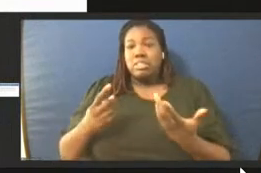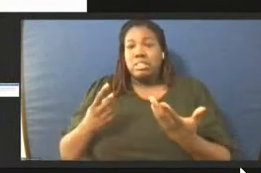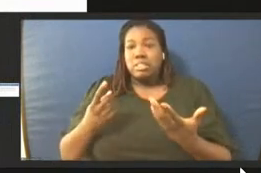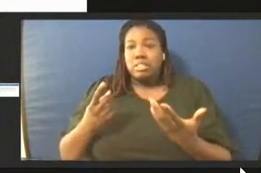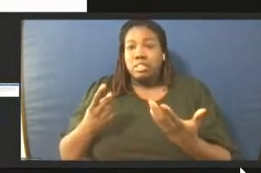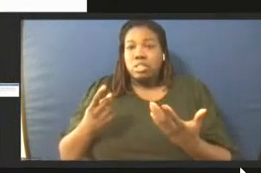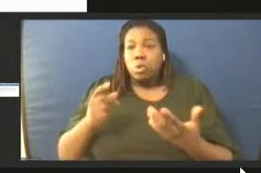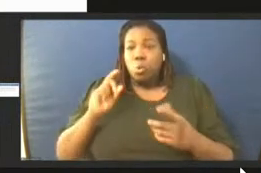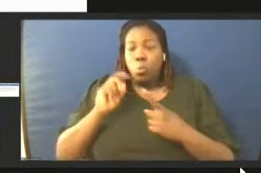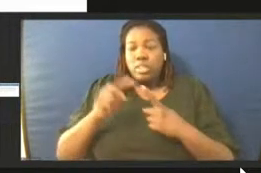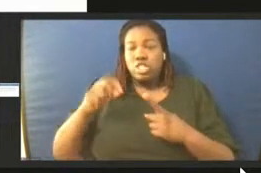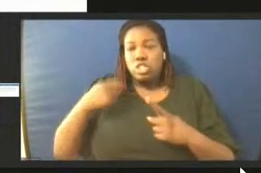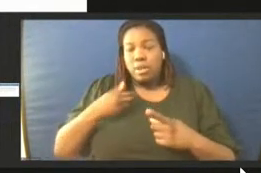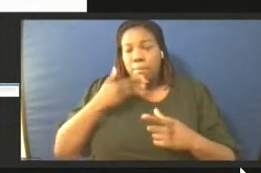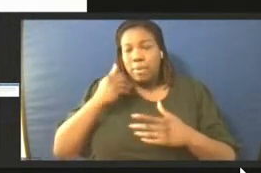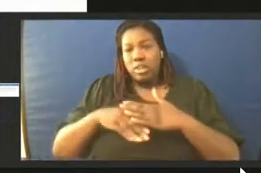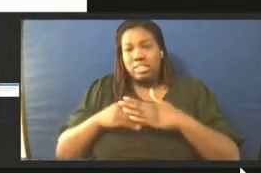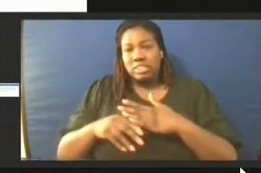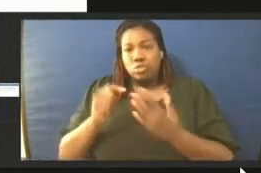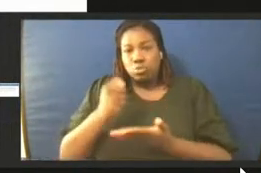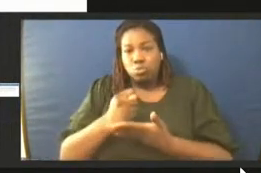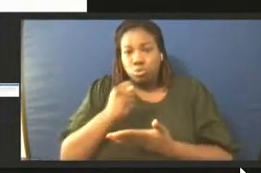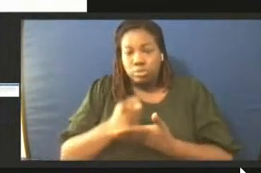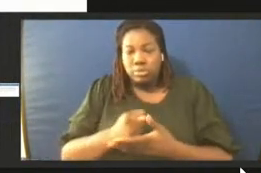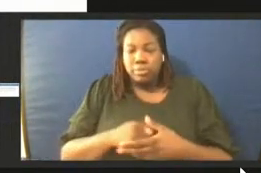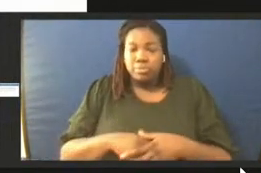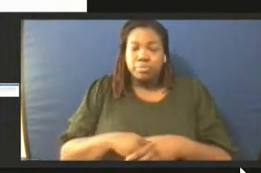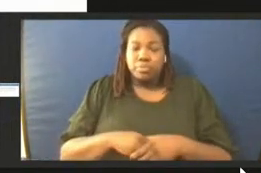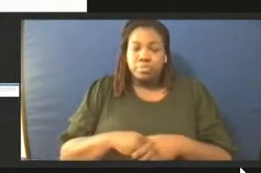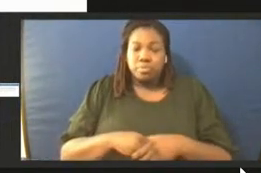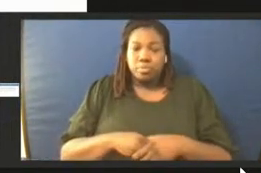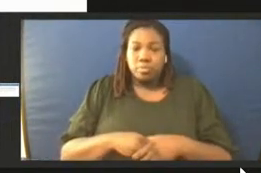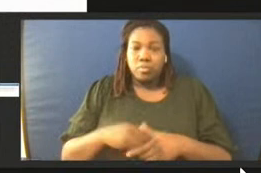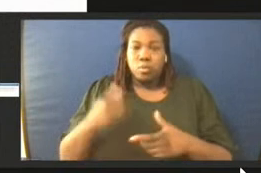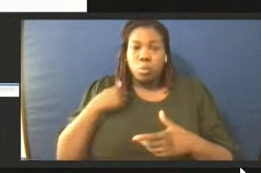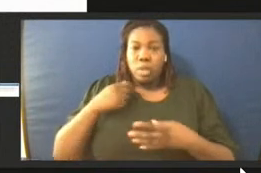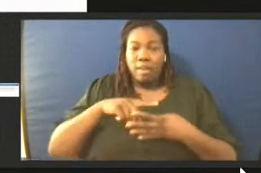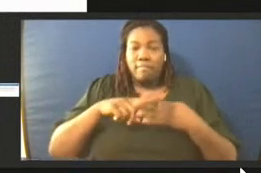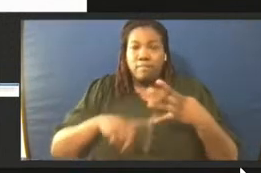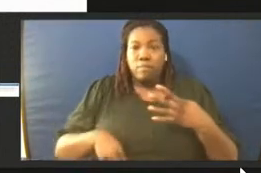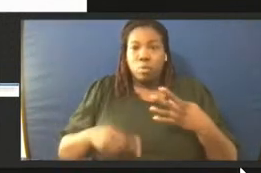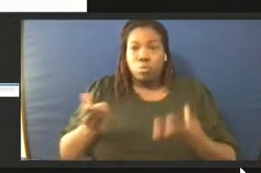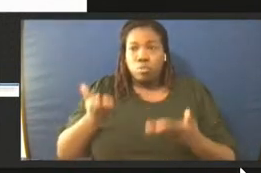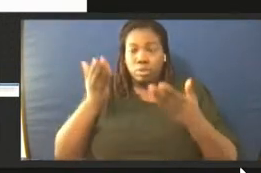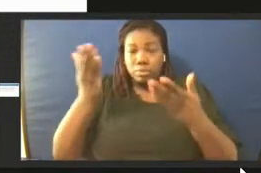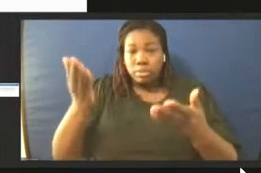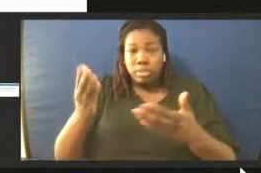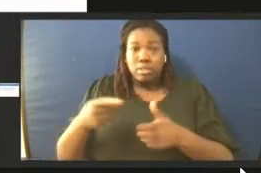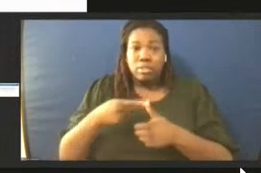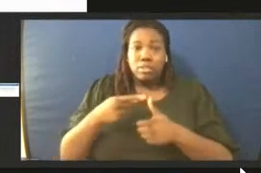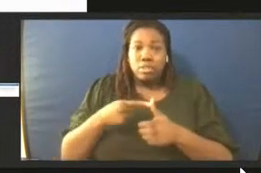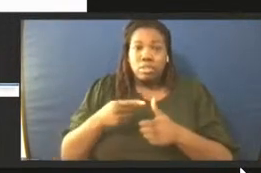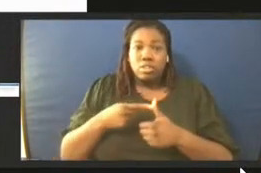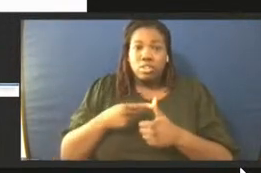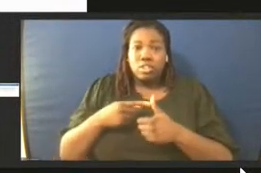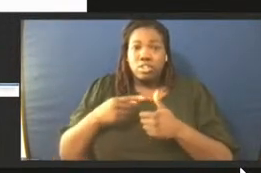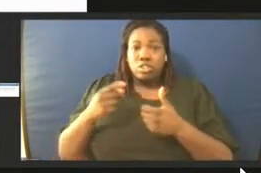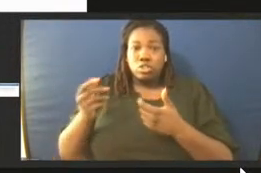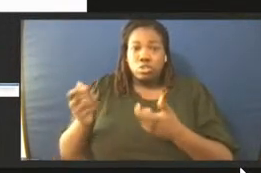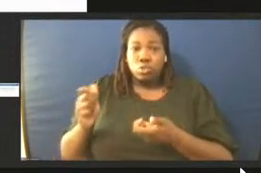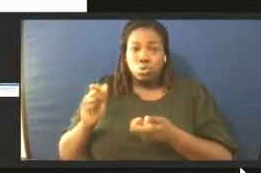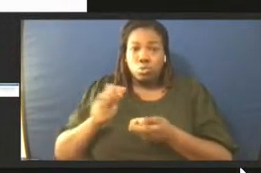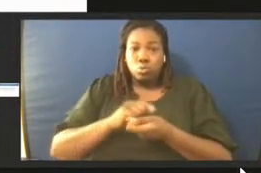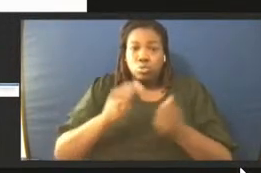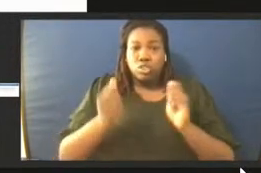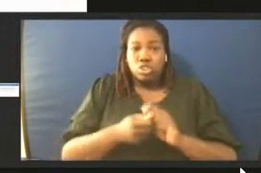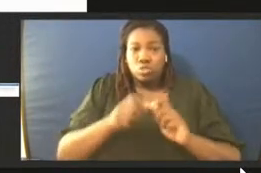treatment. Here we have 4 recommendations. The first is to shift responses to